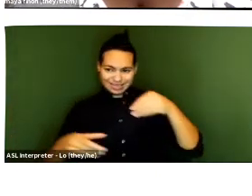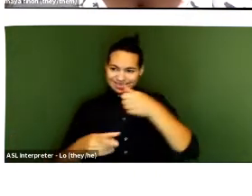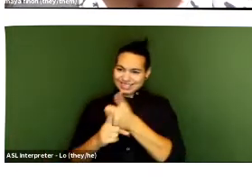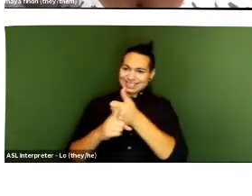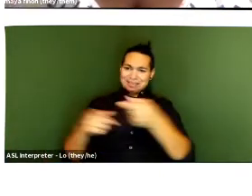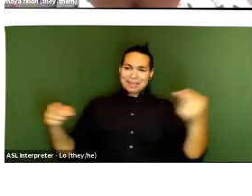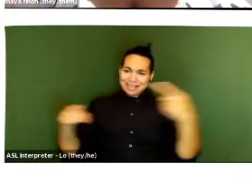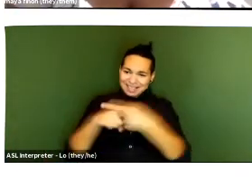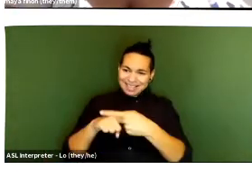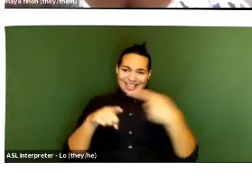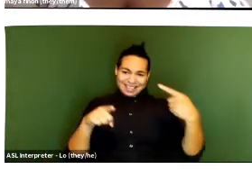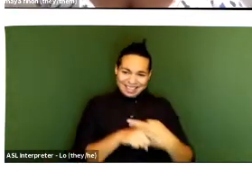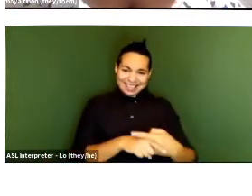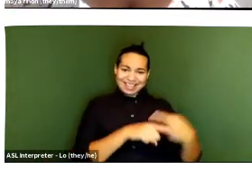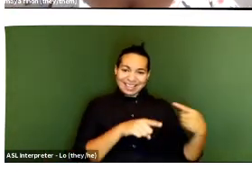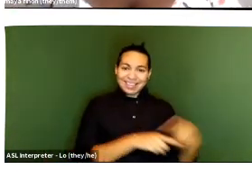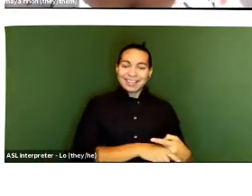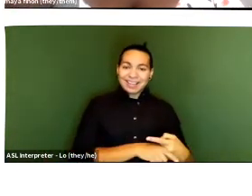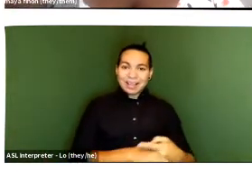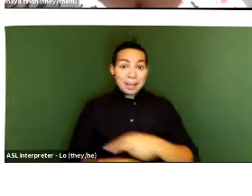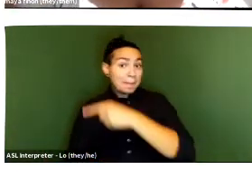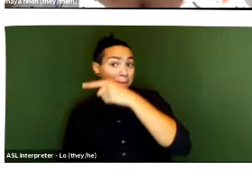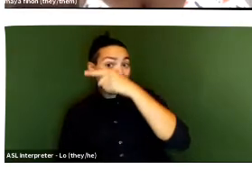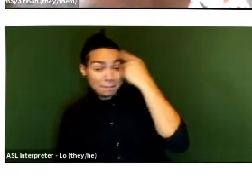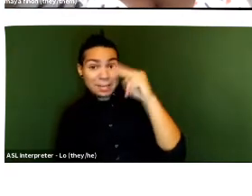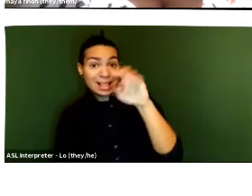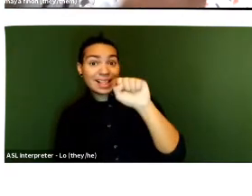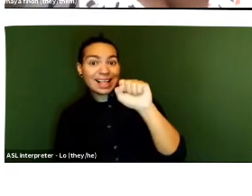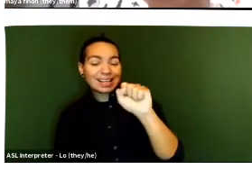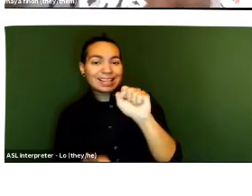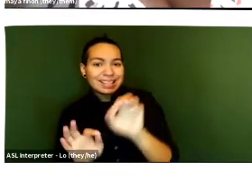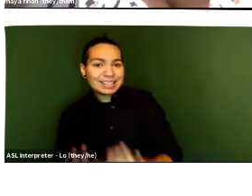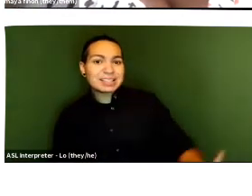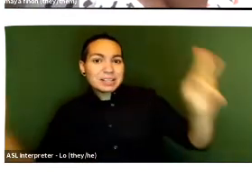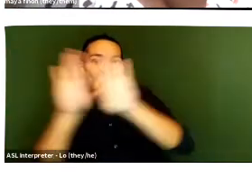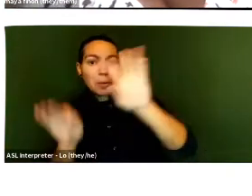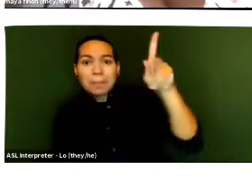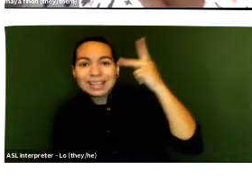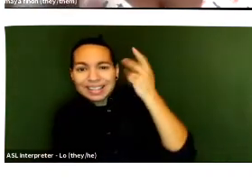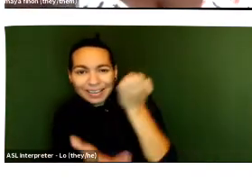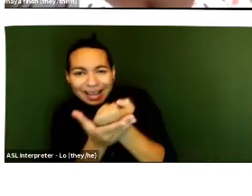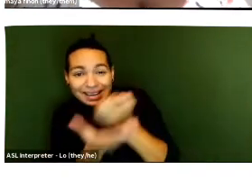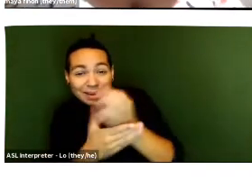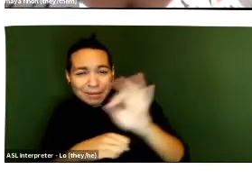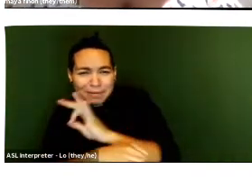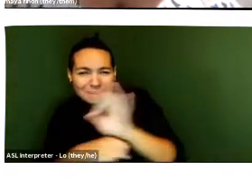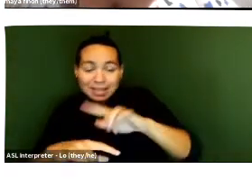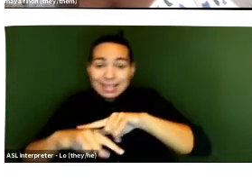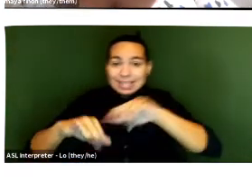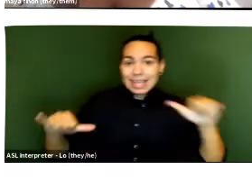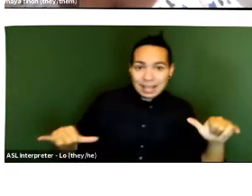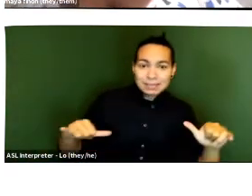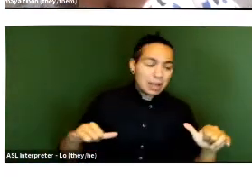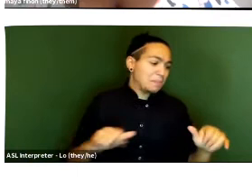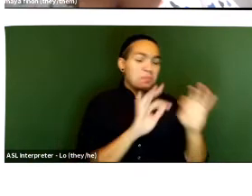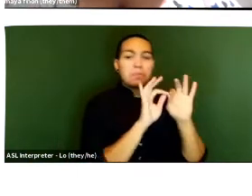contains. Blackness is essential to an array of political economic functions, but at the same time is